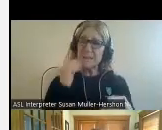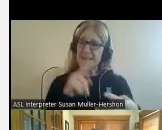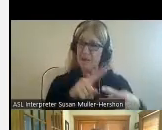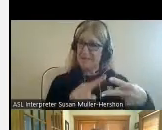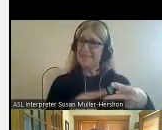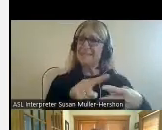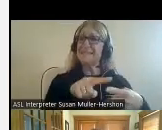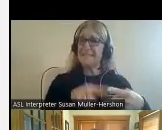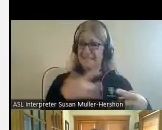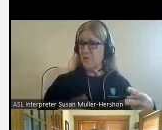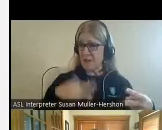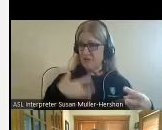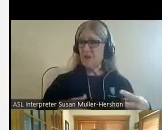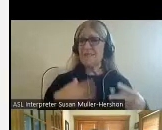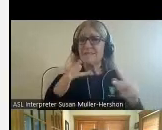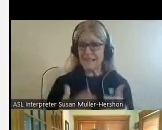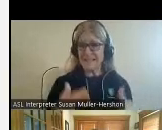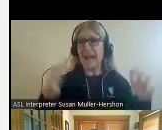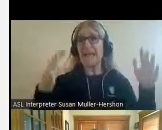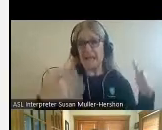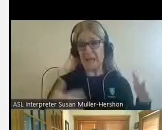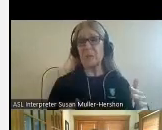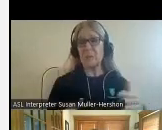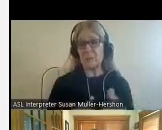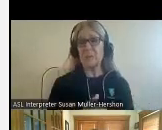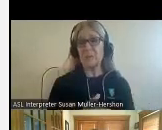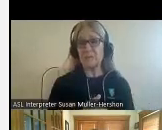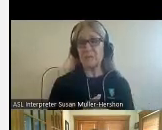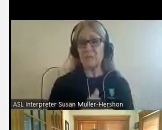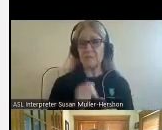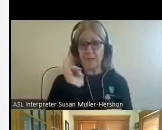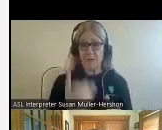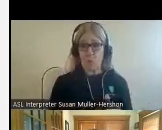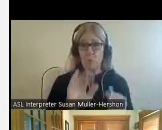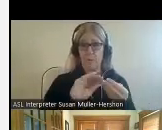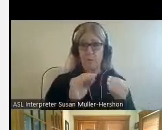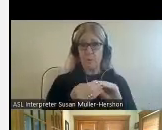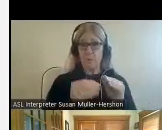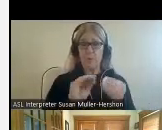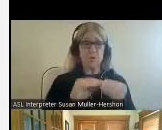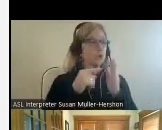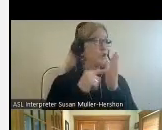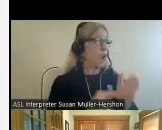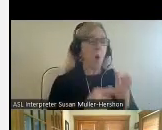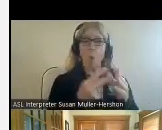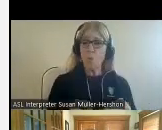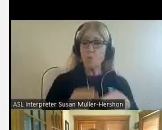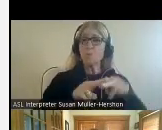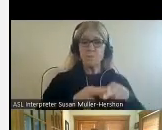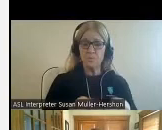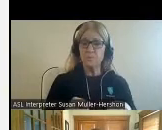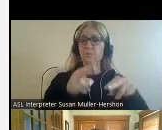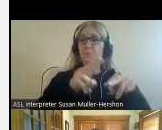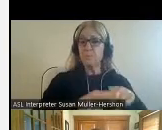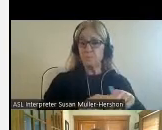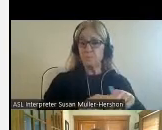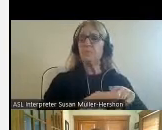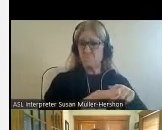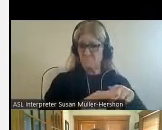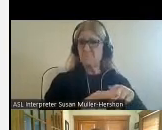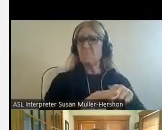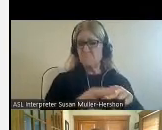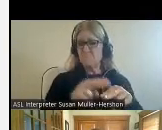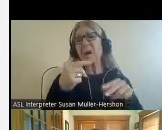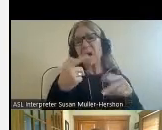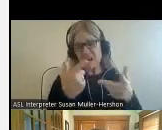depression or anxiety. And these figures represent an increase over time, but are consistent with other studies